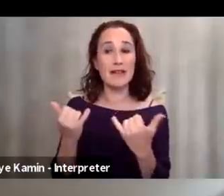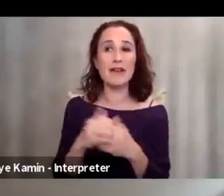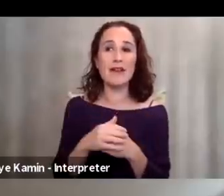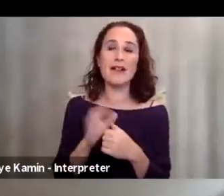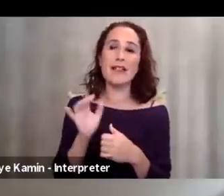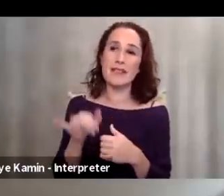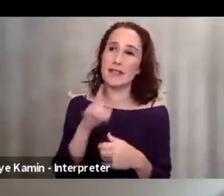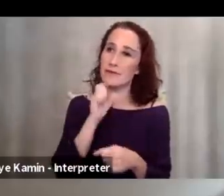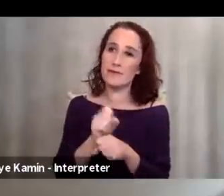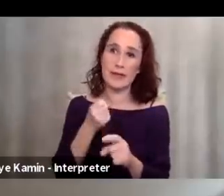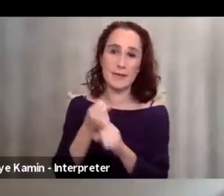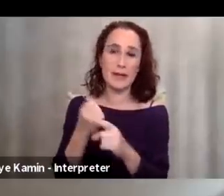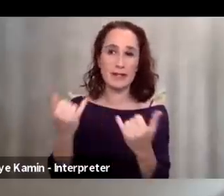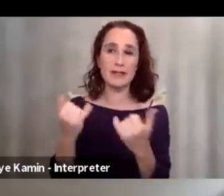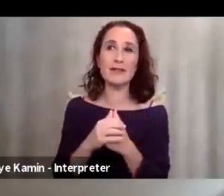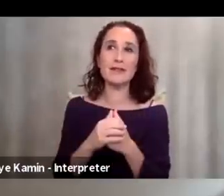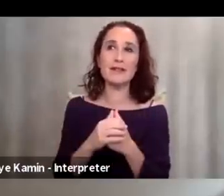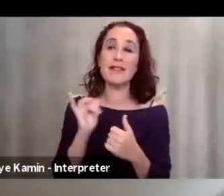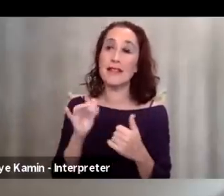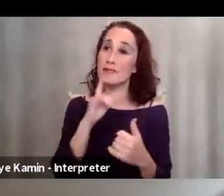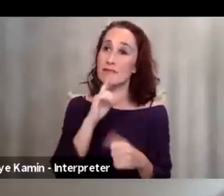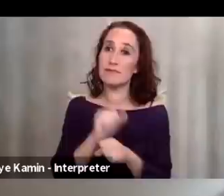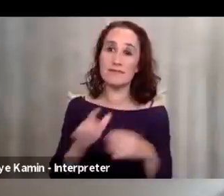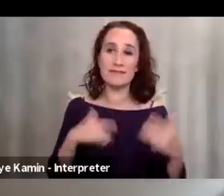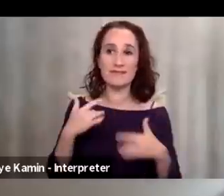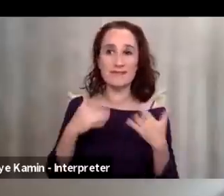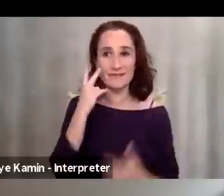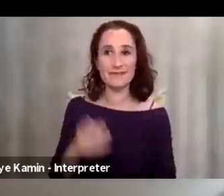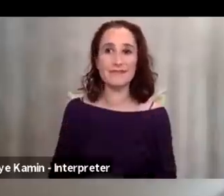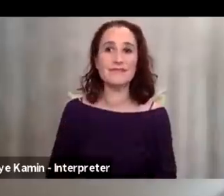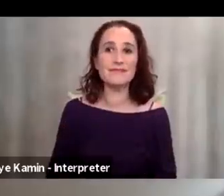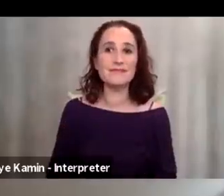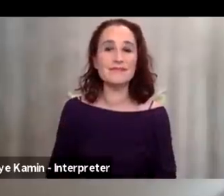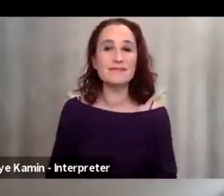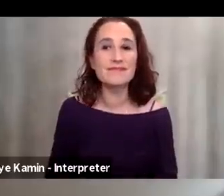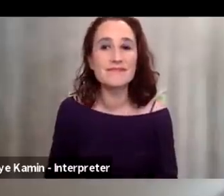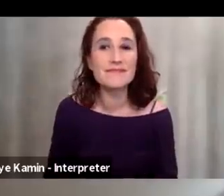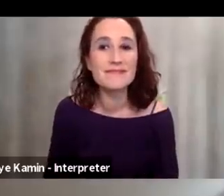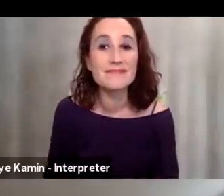that is really just exciting to see.